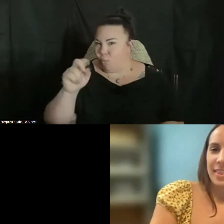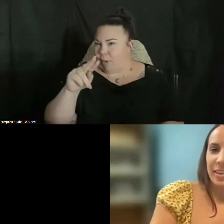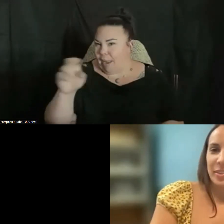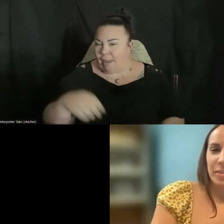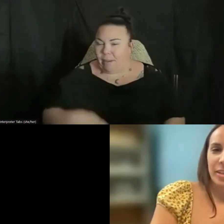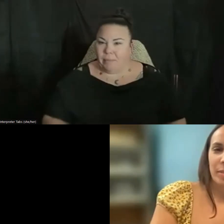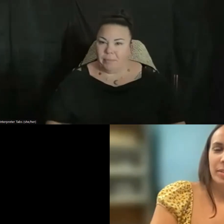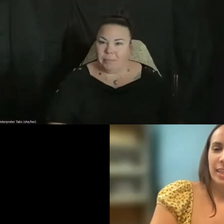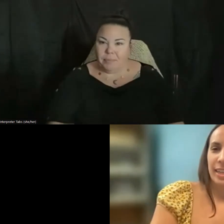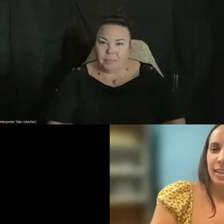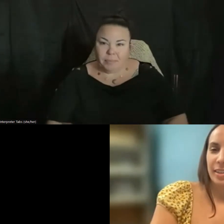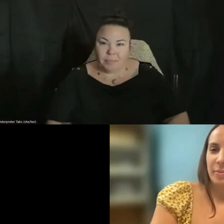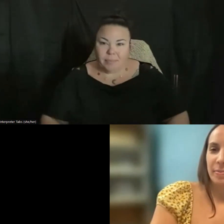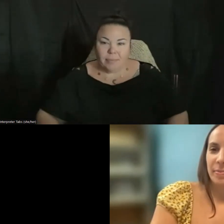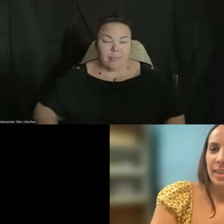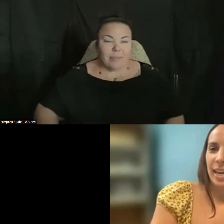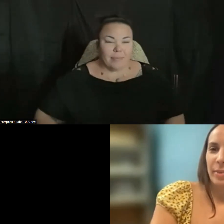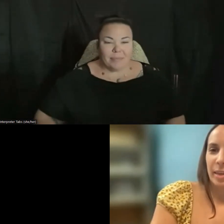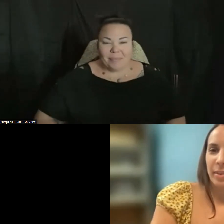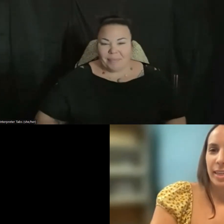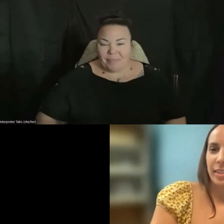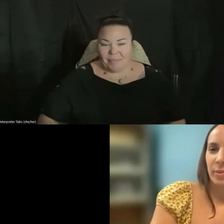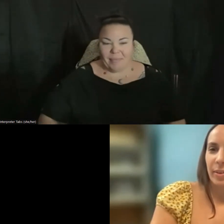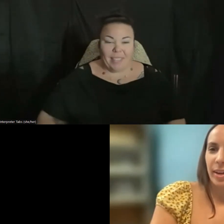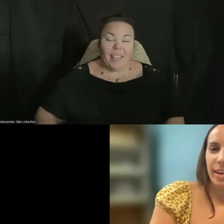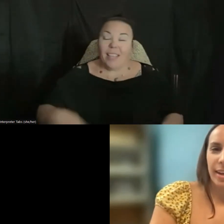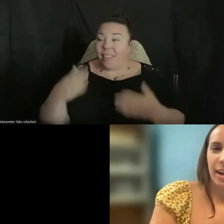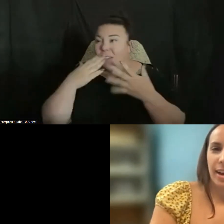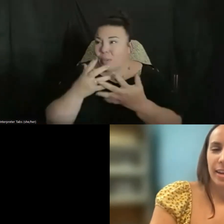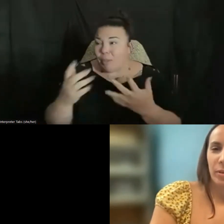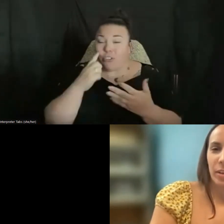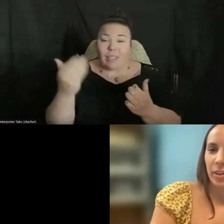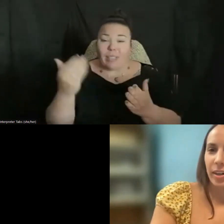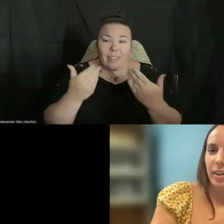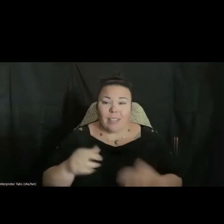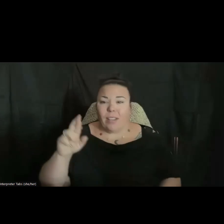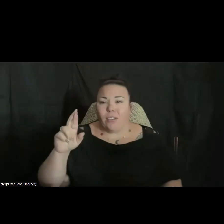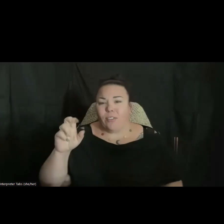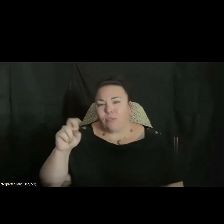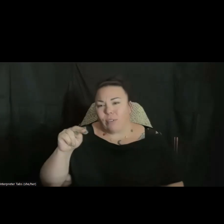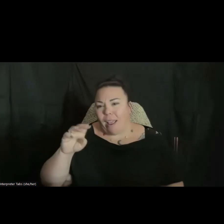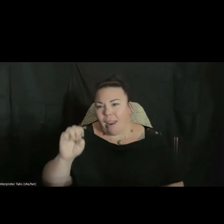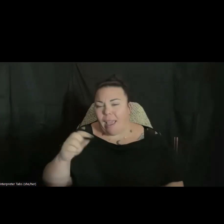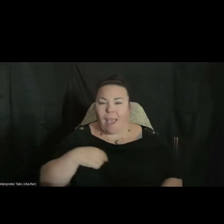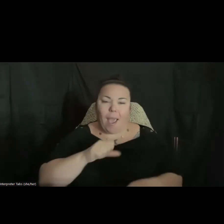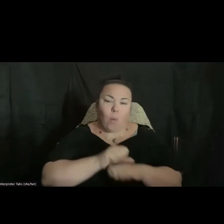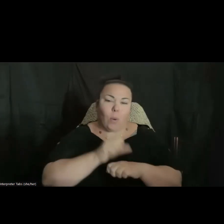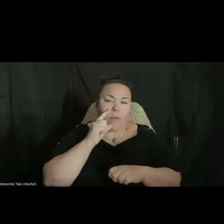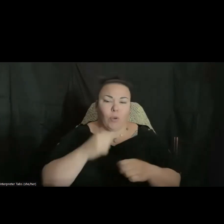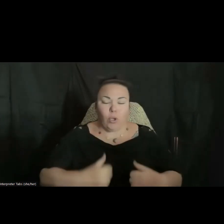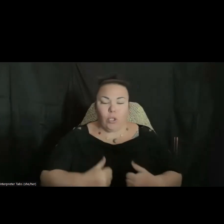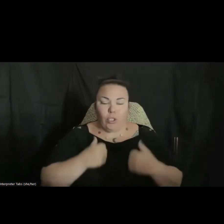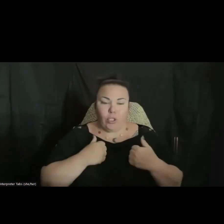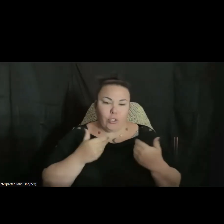Yeah, thank you so much, Emily. Again, my name is Renee Red, and I work for the Survivor Advocacy Outreach